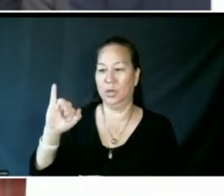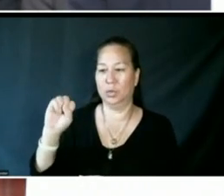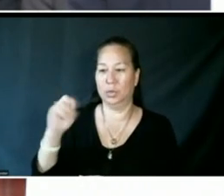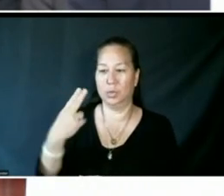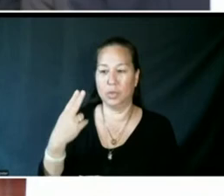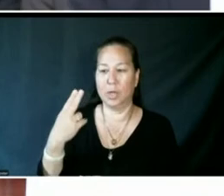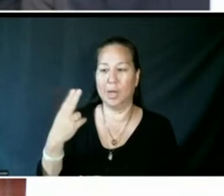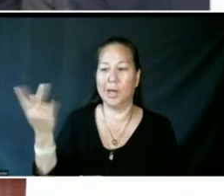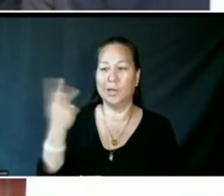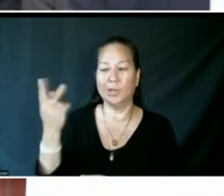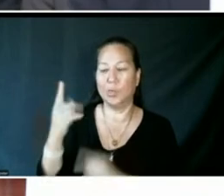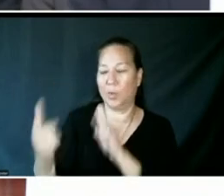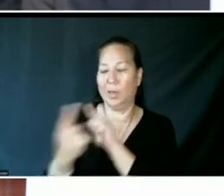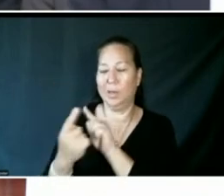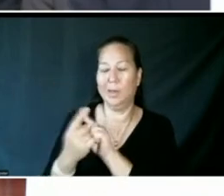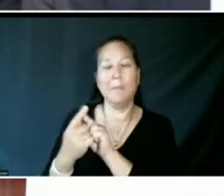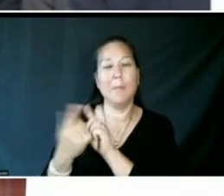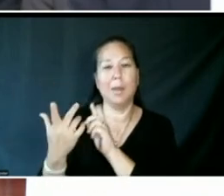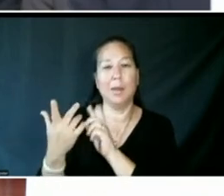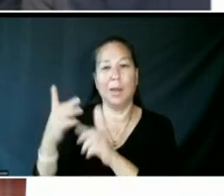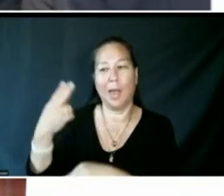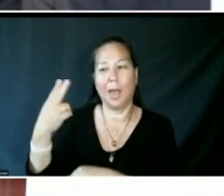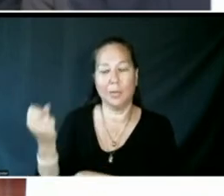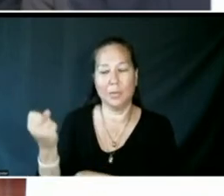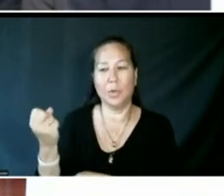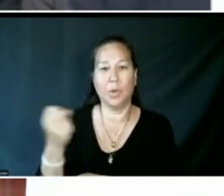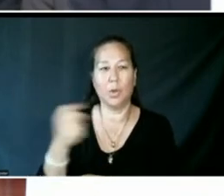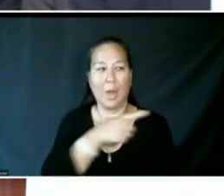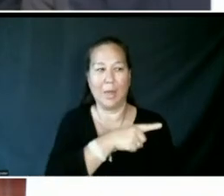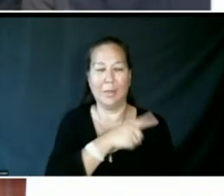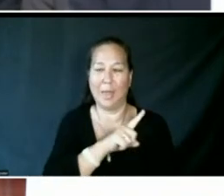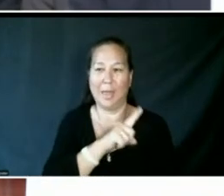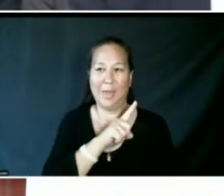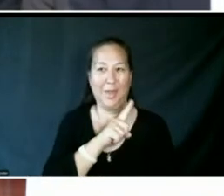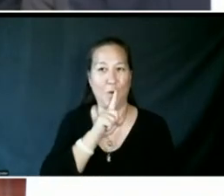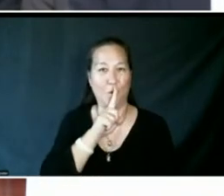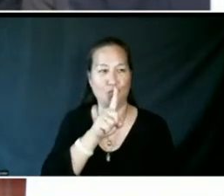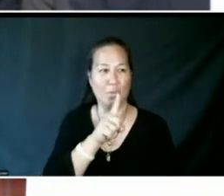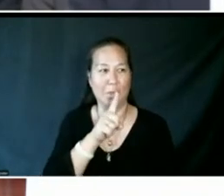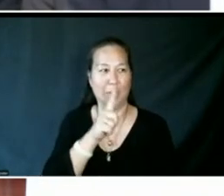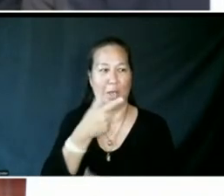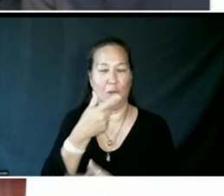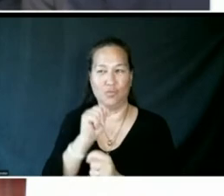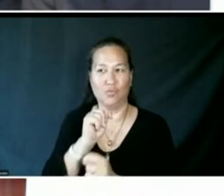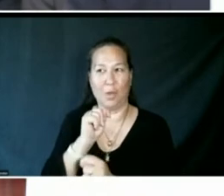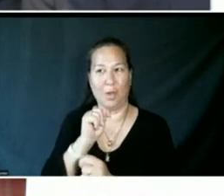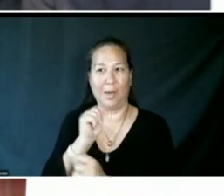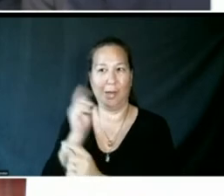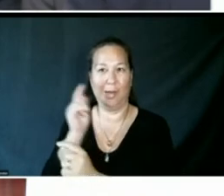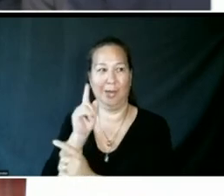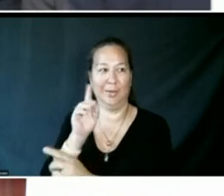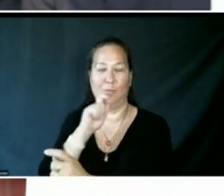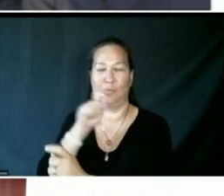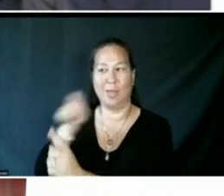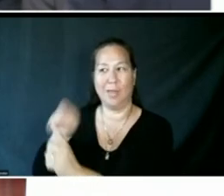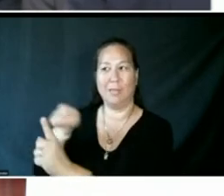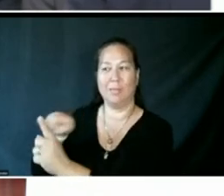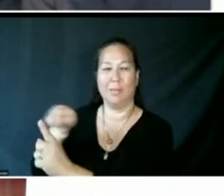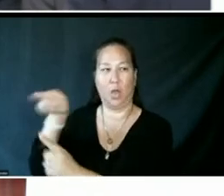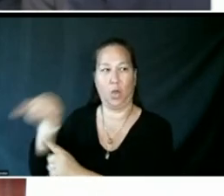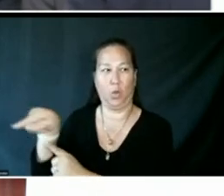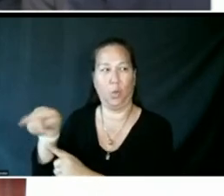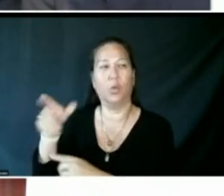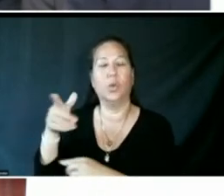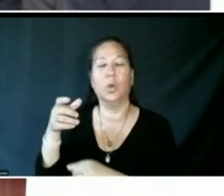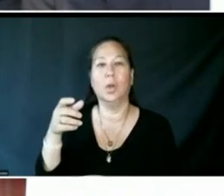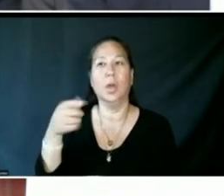so they started going after her, I think, just to probably put pressure on me, why don't you just quit, walk away. And so that